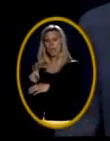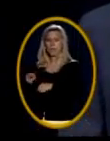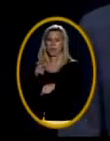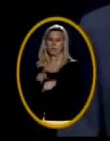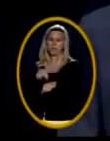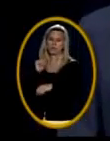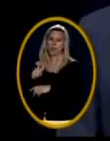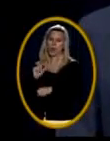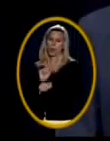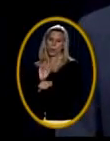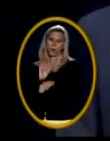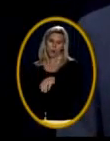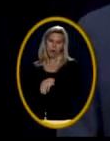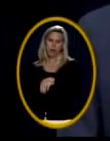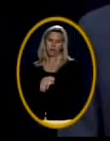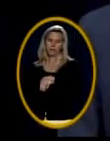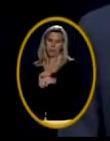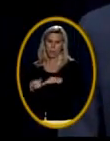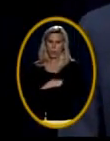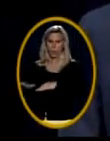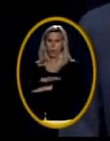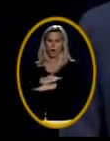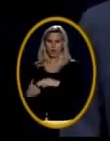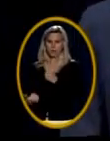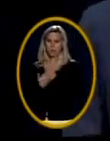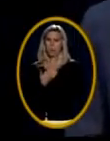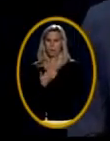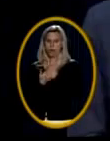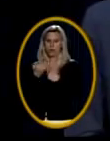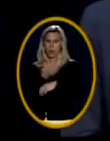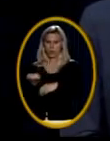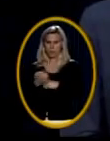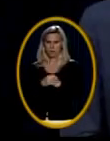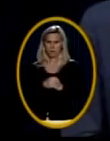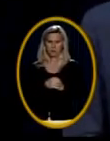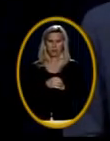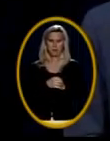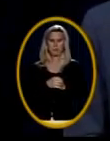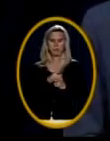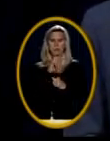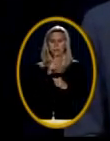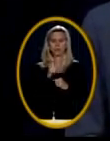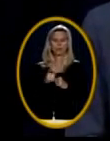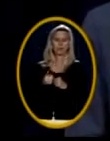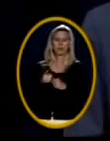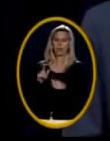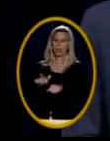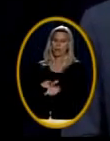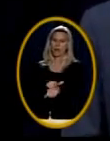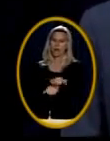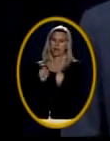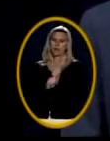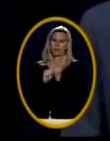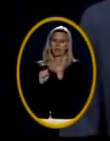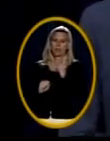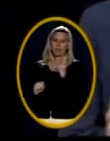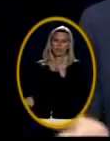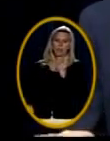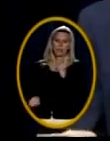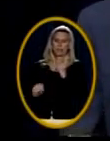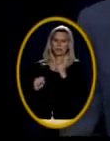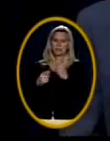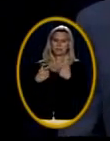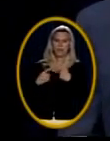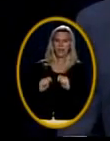of the work on the facilities and ground support equipment. It was a marathon effort, and